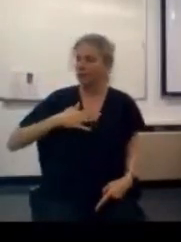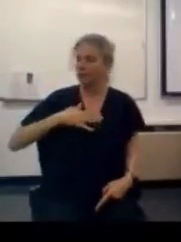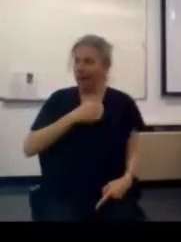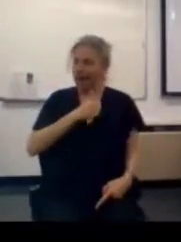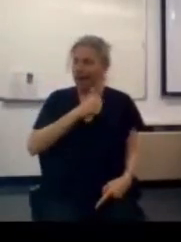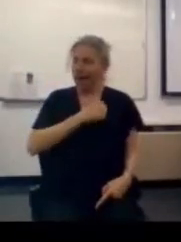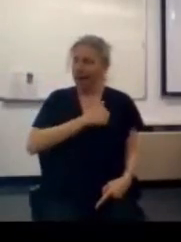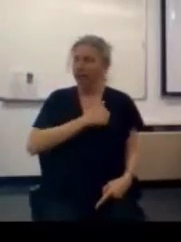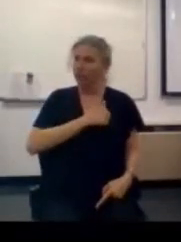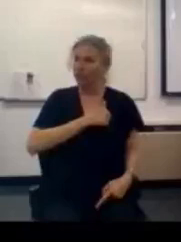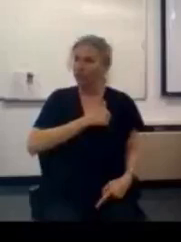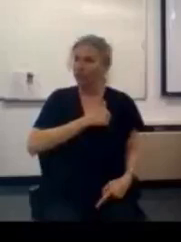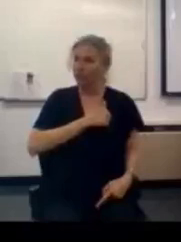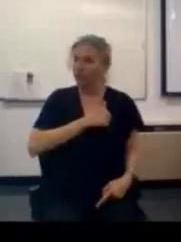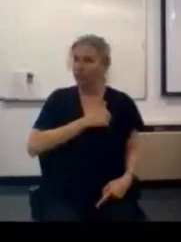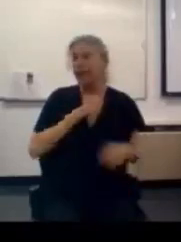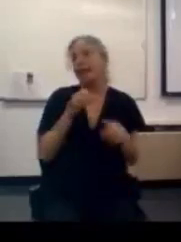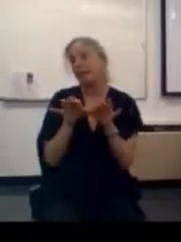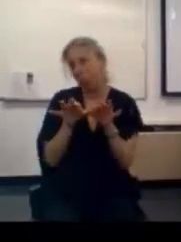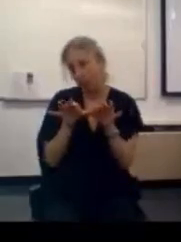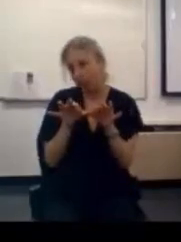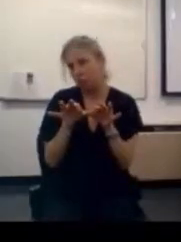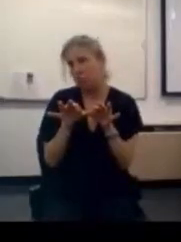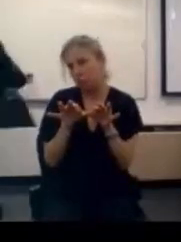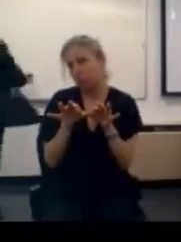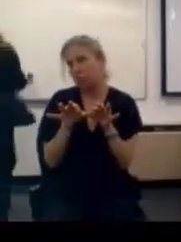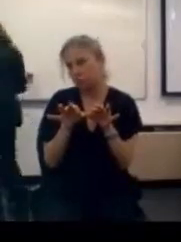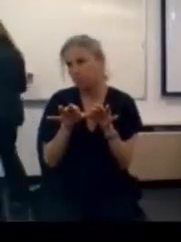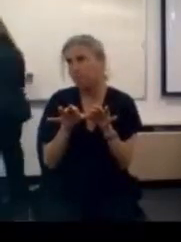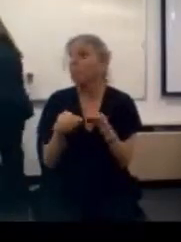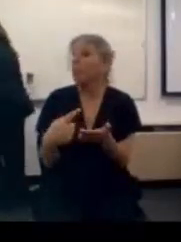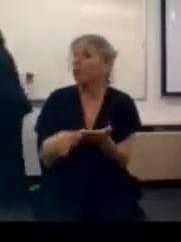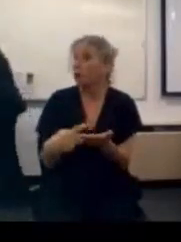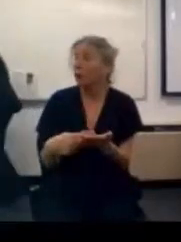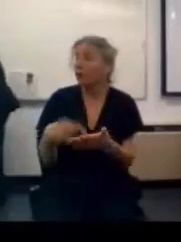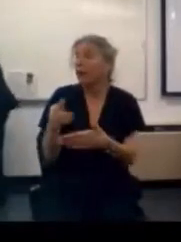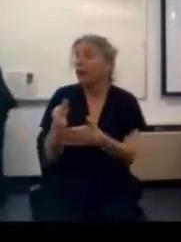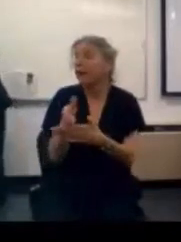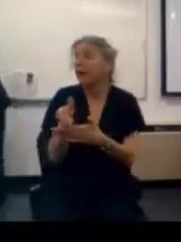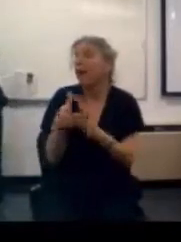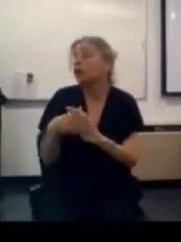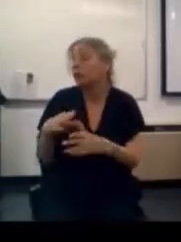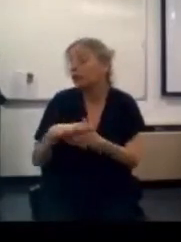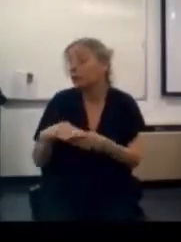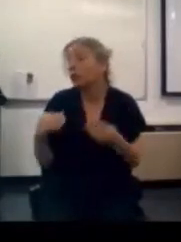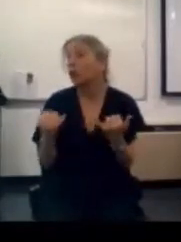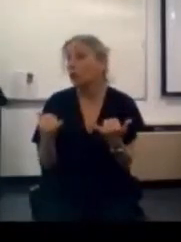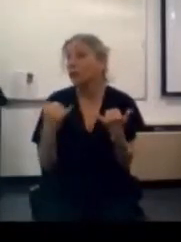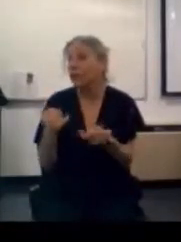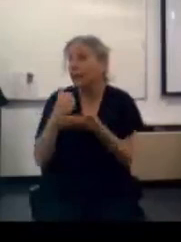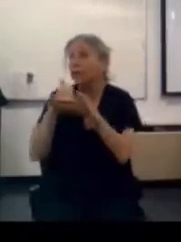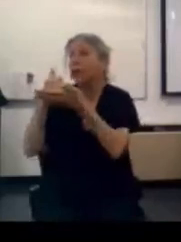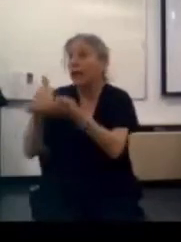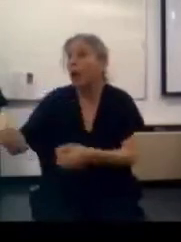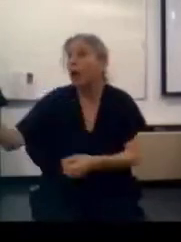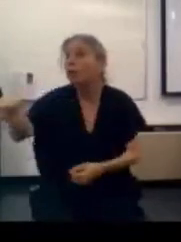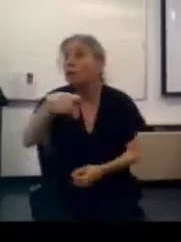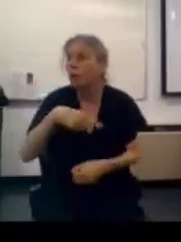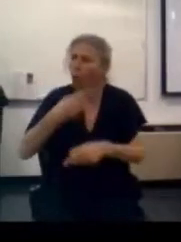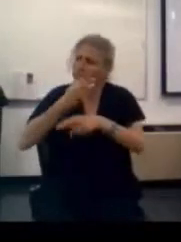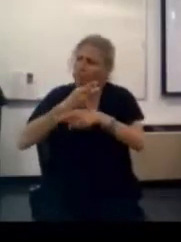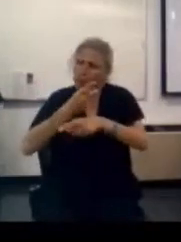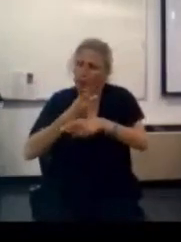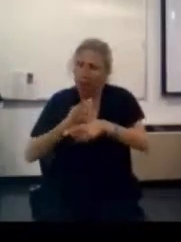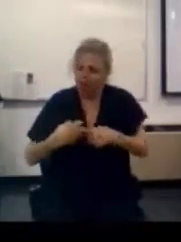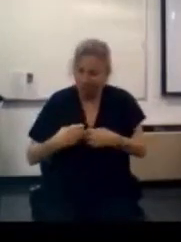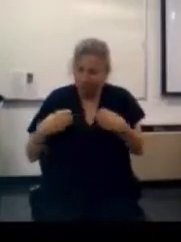going into it with that humility and that education mindset is incredibly important. So we're talking about sharing stories, and we really want to